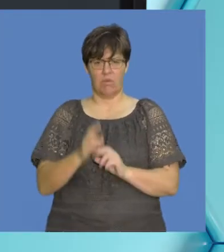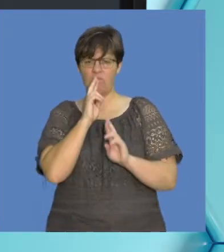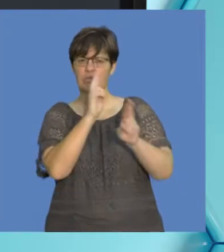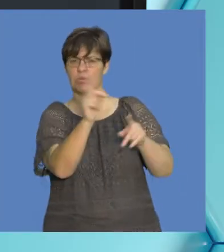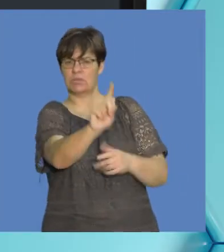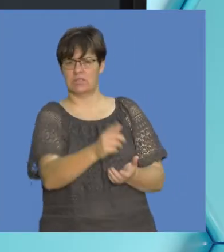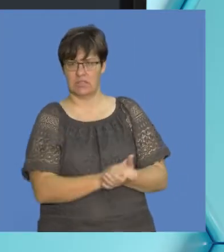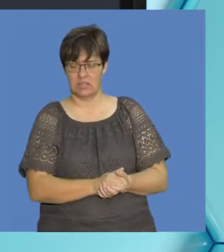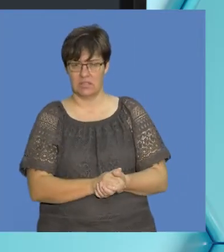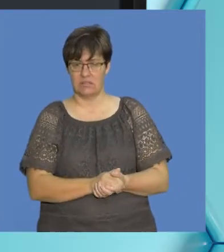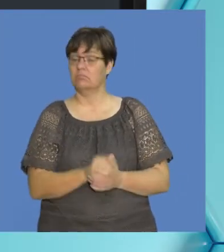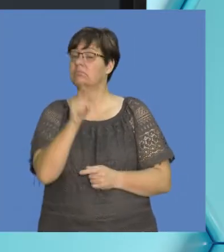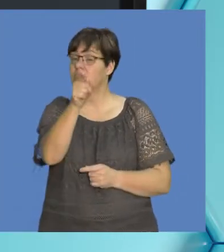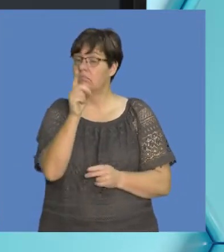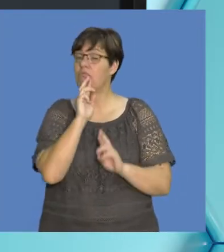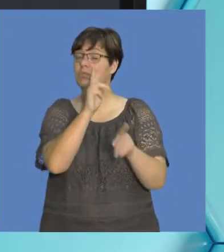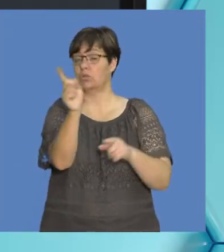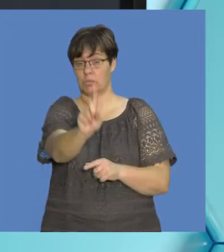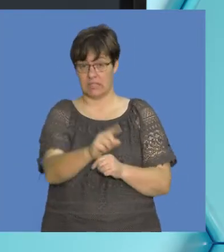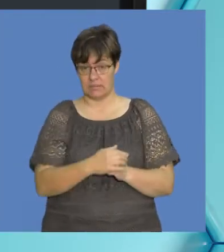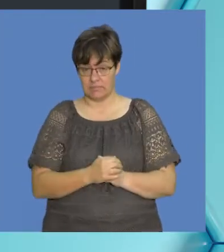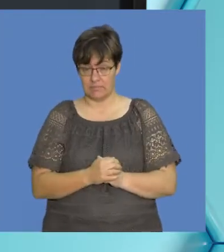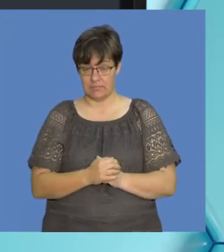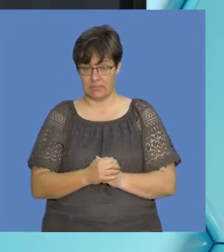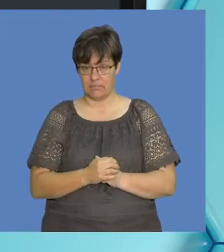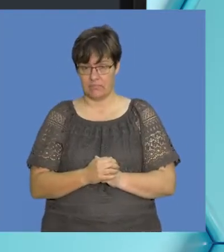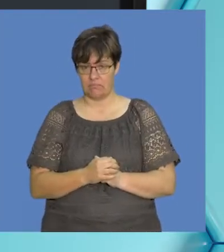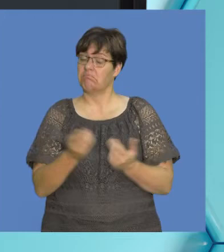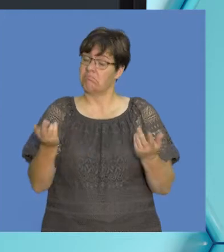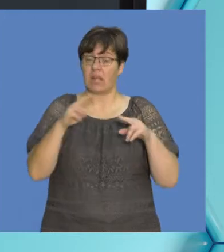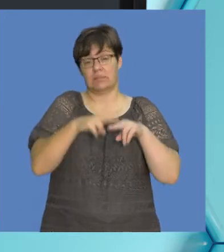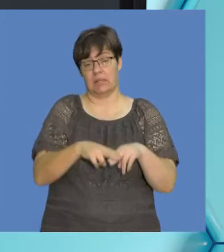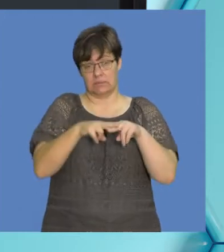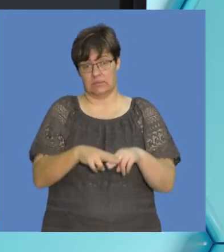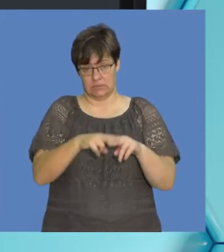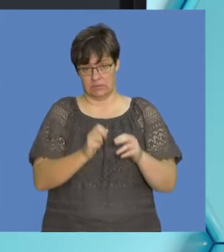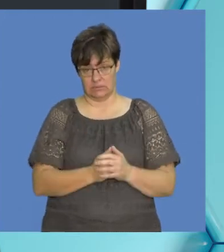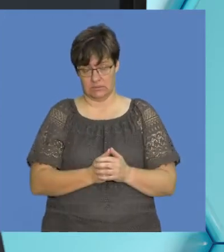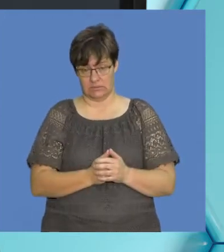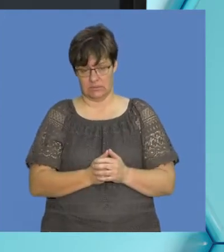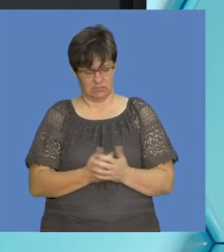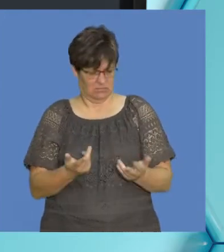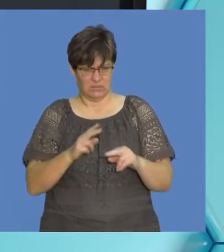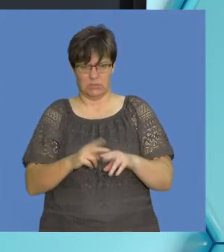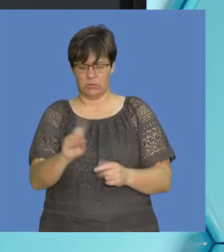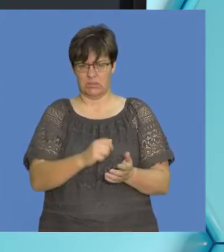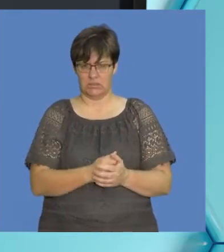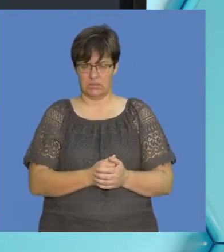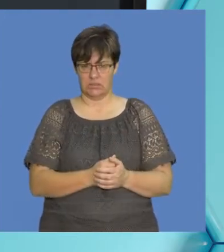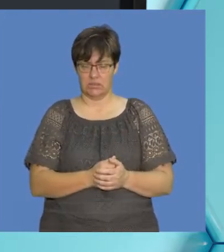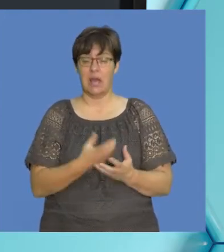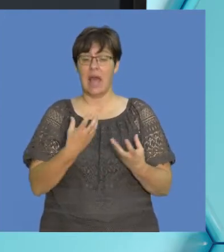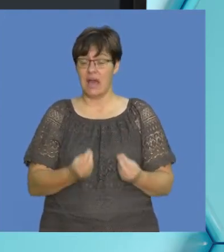response? Your response should actually be, it depends. On what? If it has a